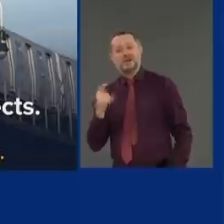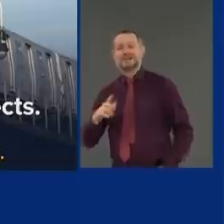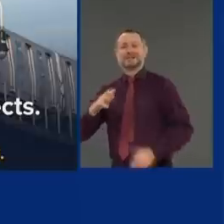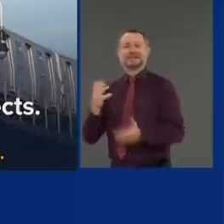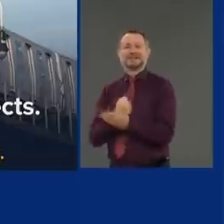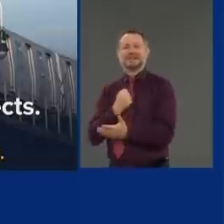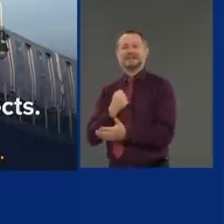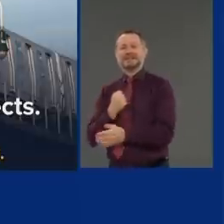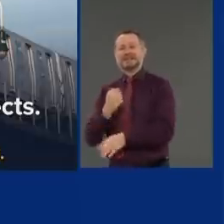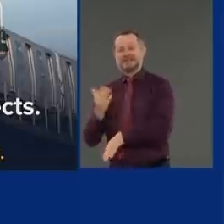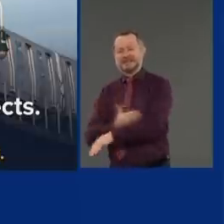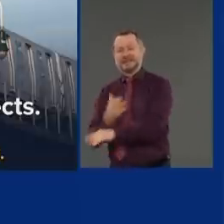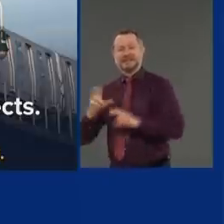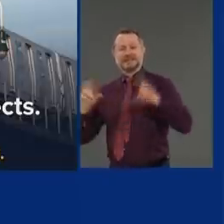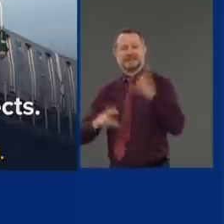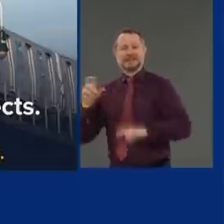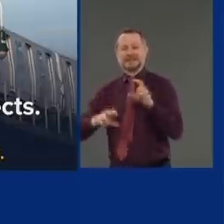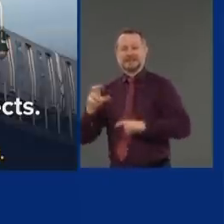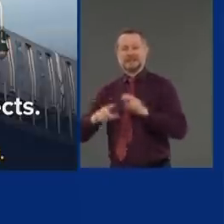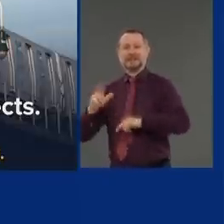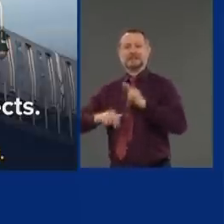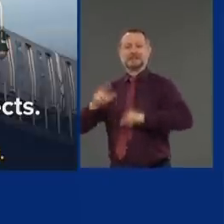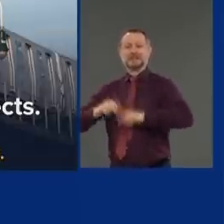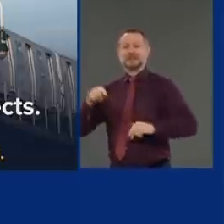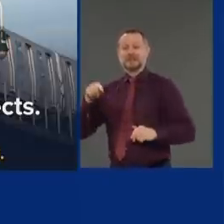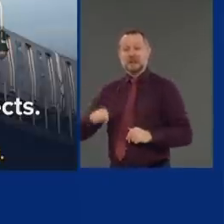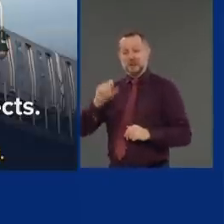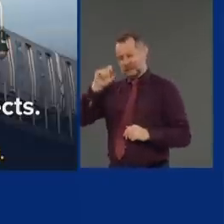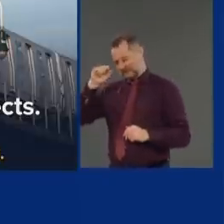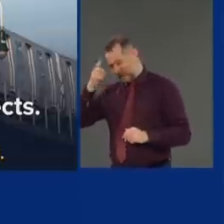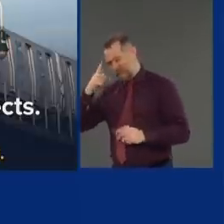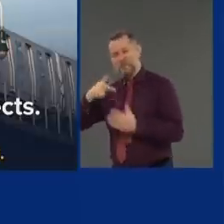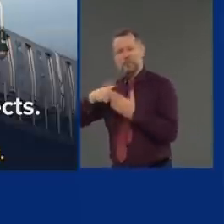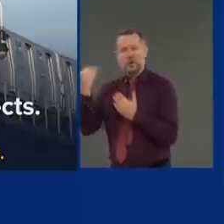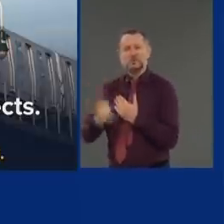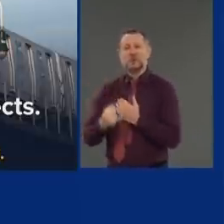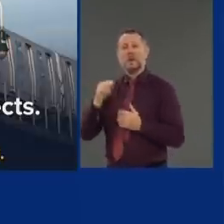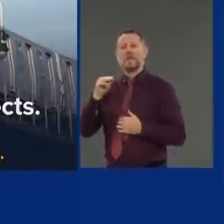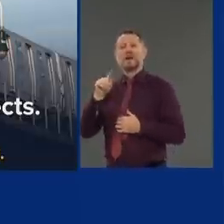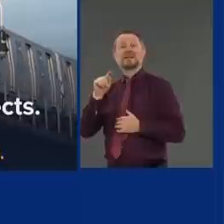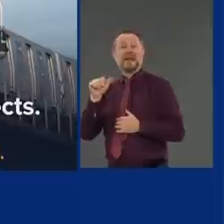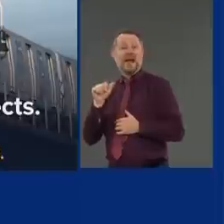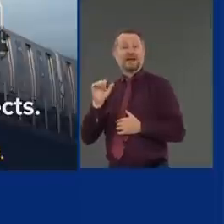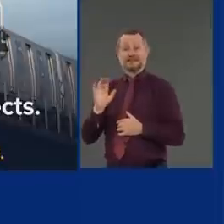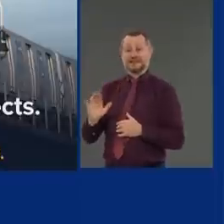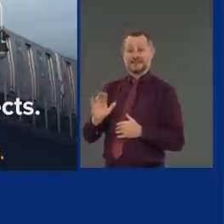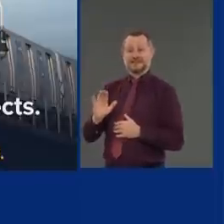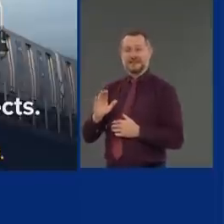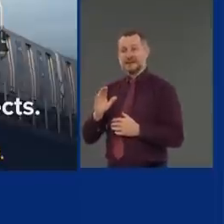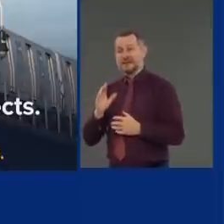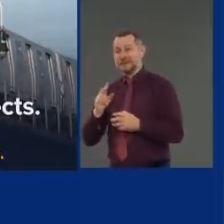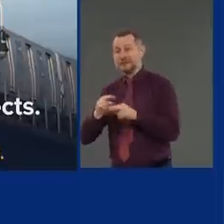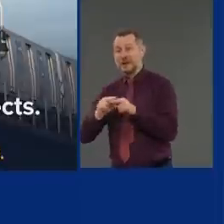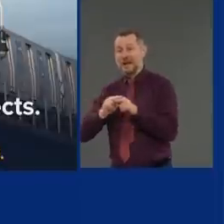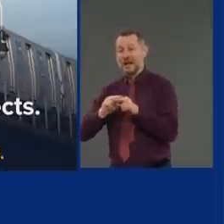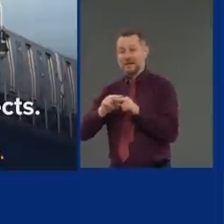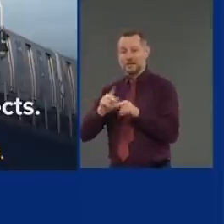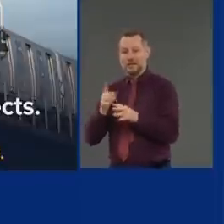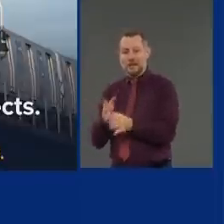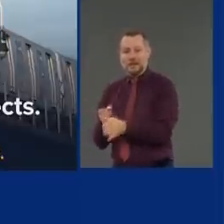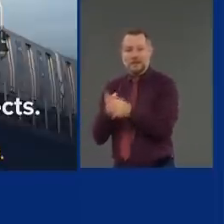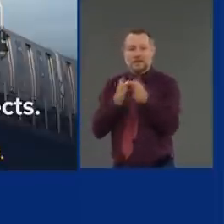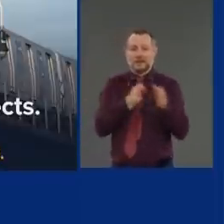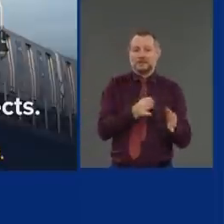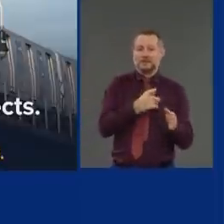the MTA, because you can take trains out of service and you can disrupt fewer riders. So